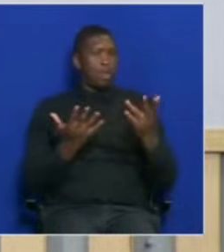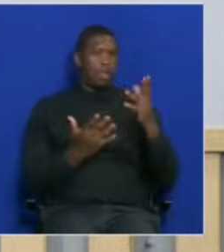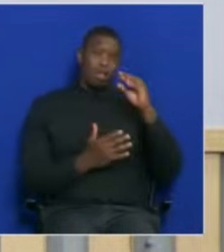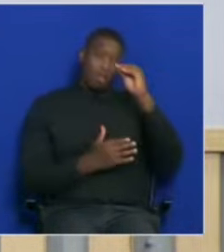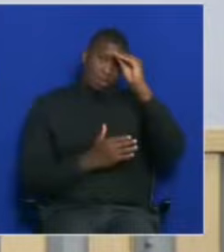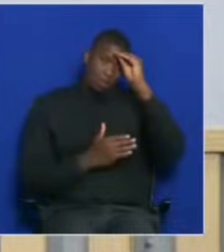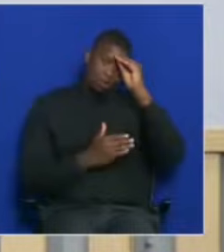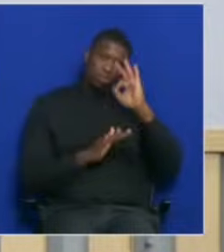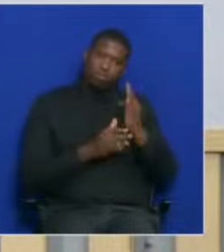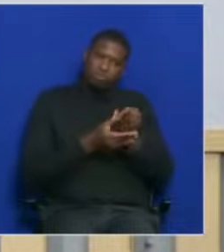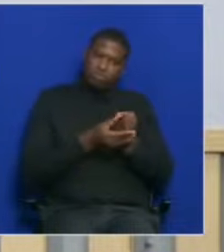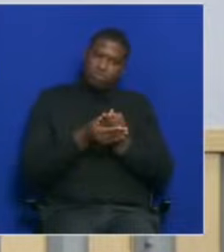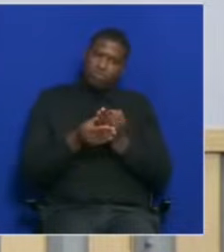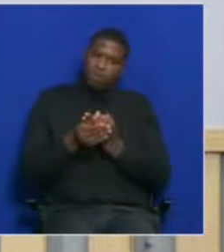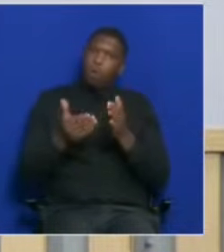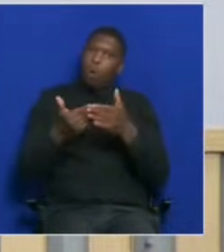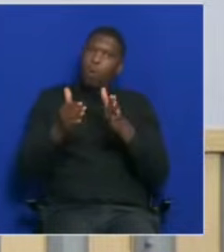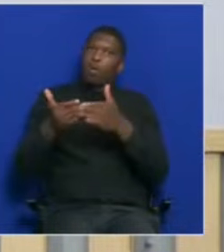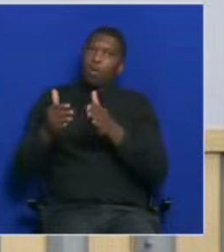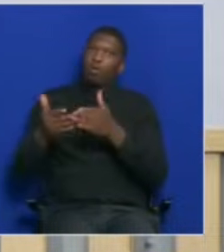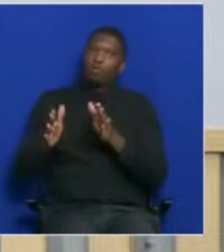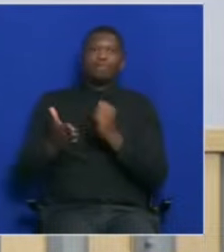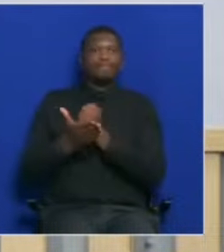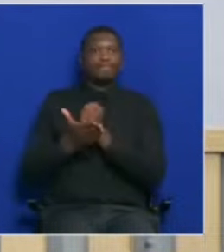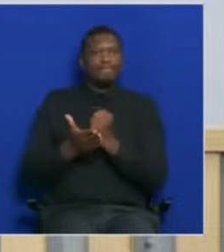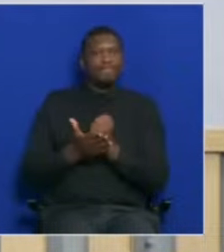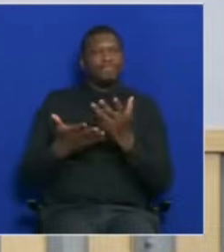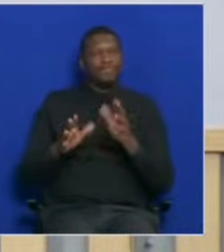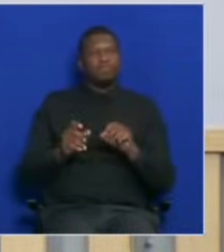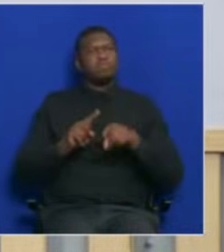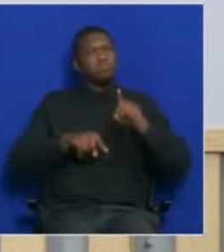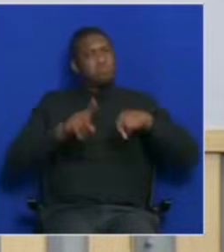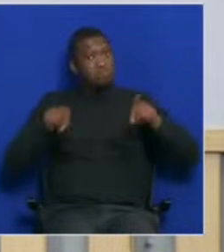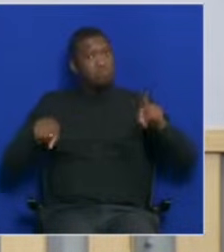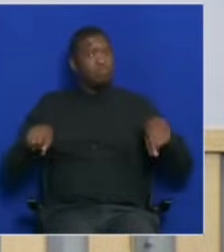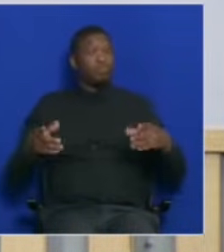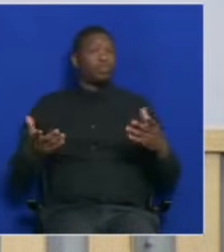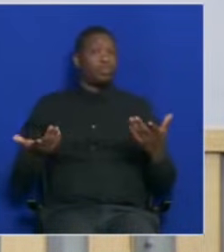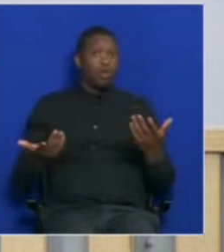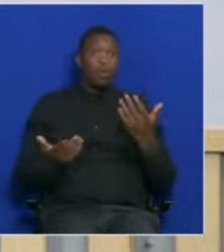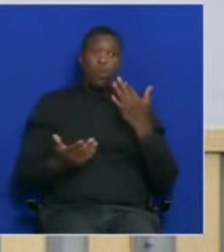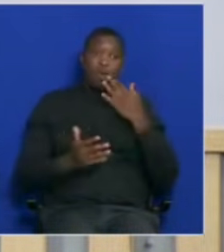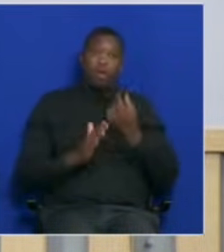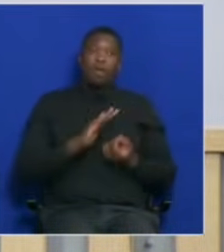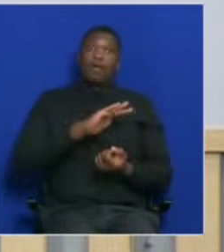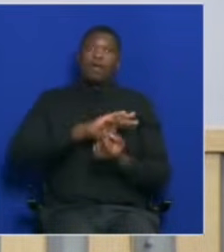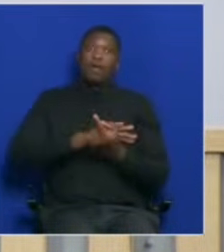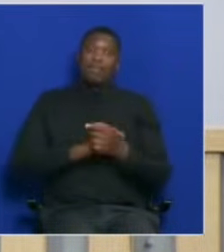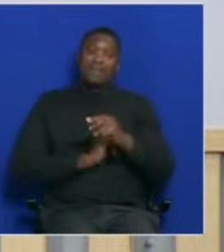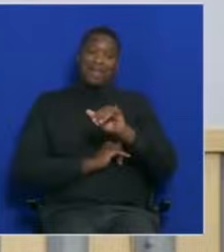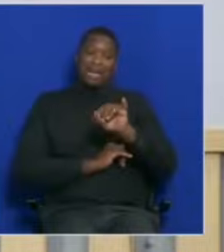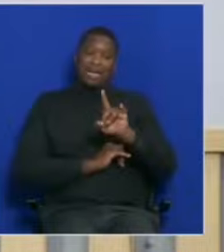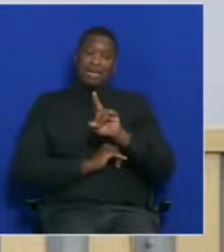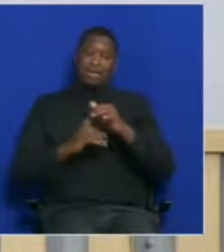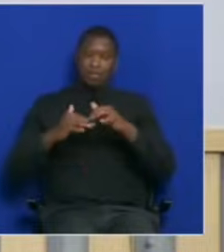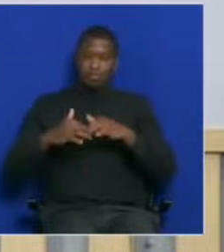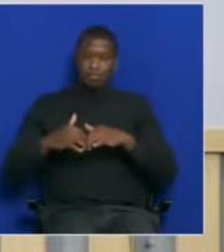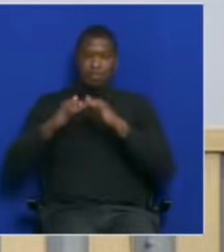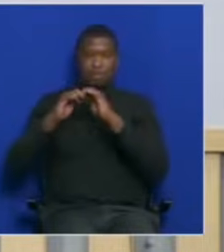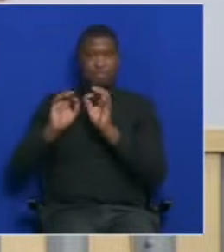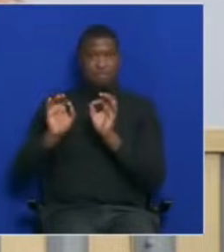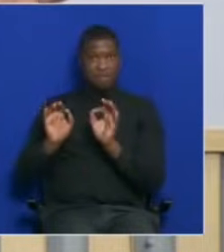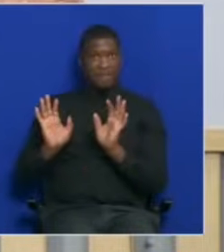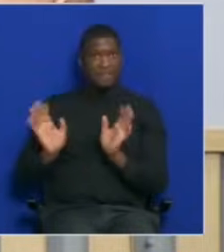politicians, and so forth. So once the ID was established, then